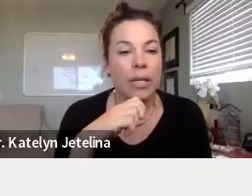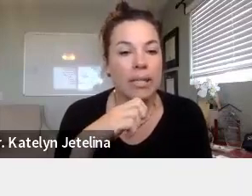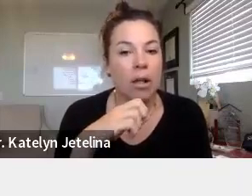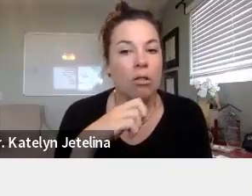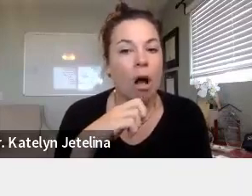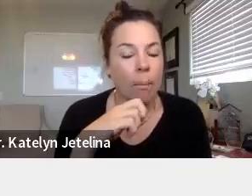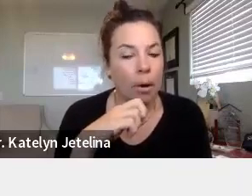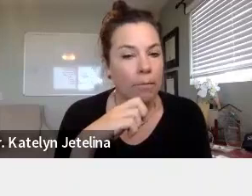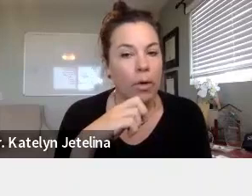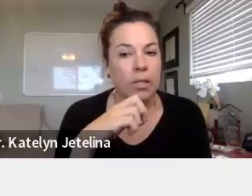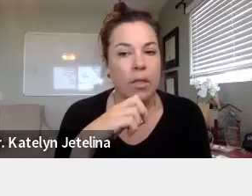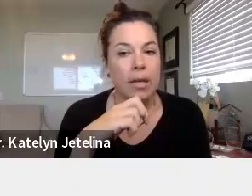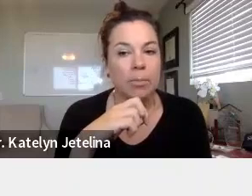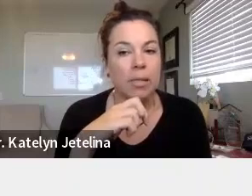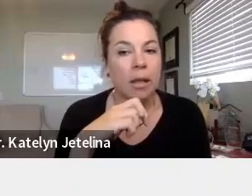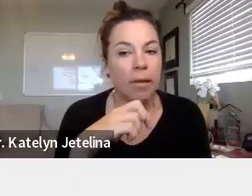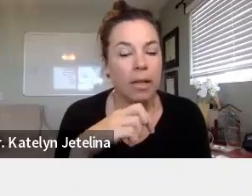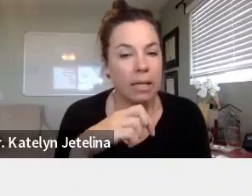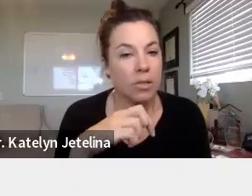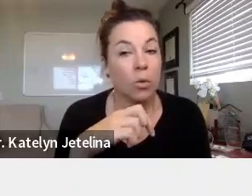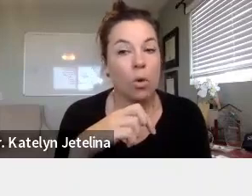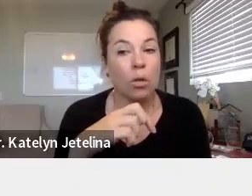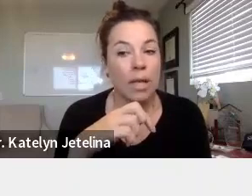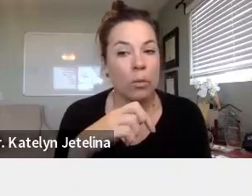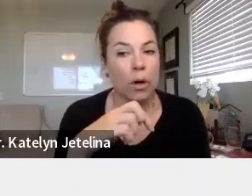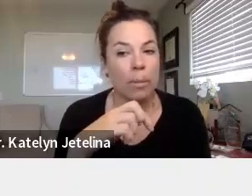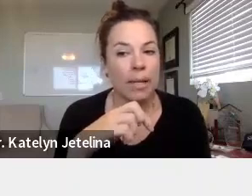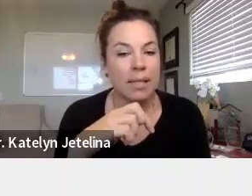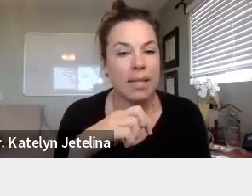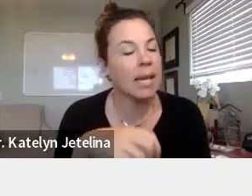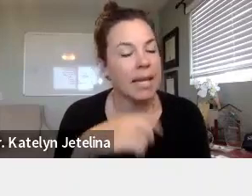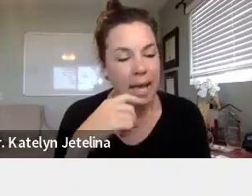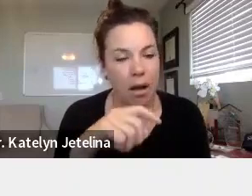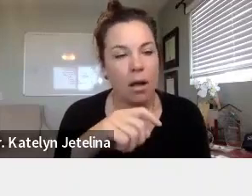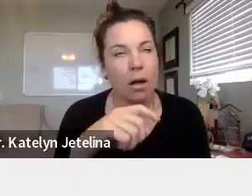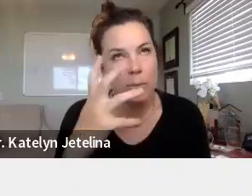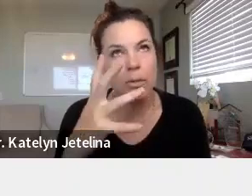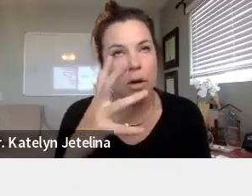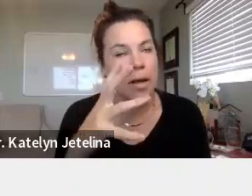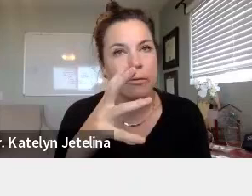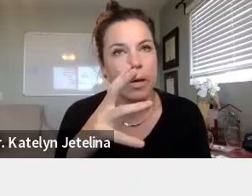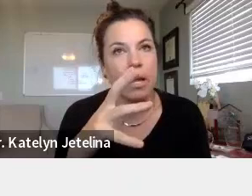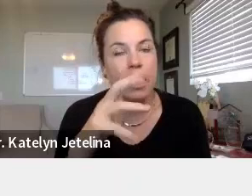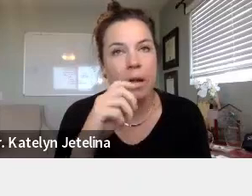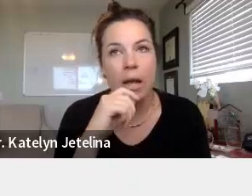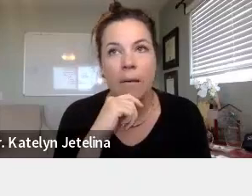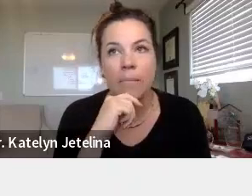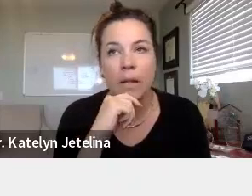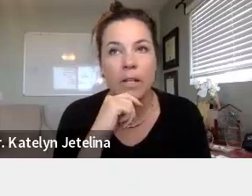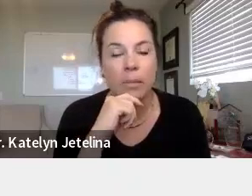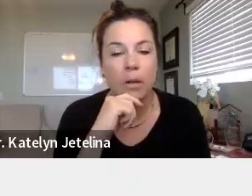And we're going to see a lot more focus on this, specifically in schools and workplaces. And again, hospitals already have great